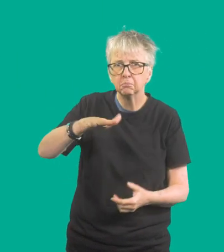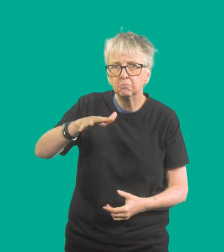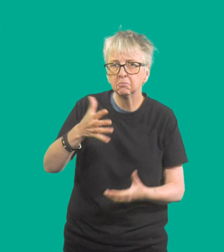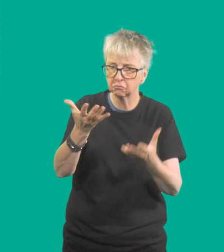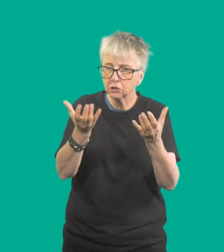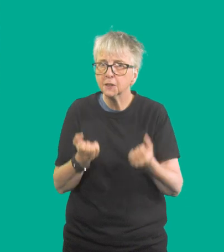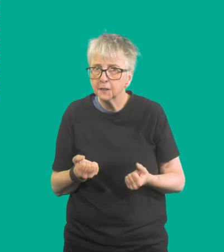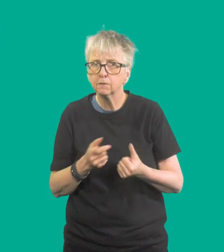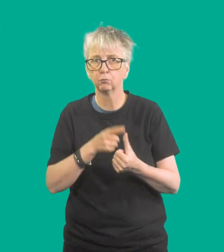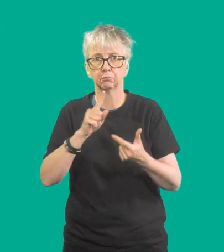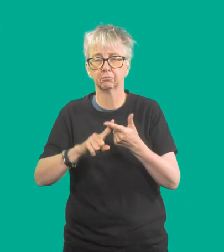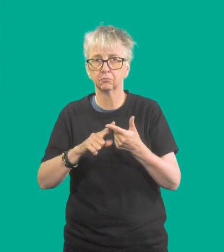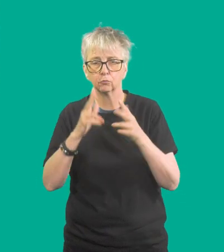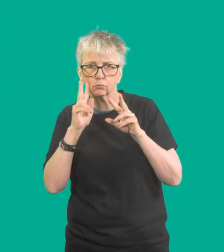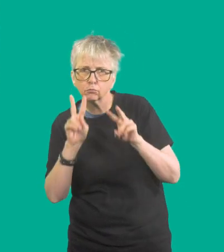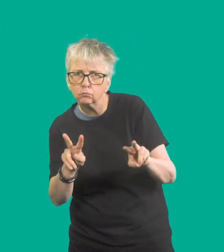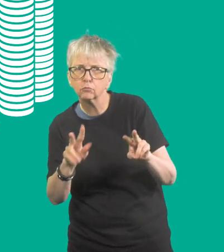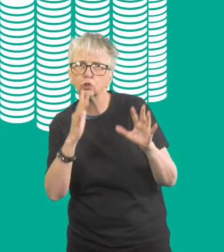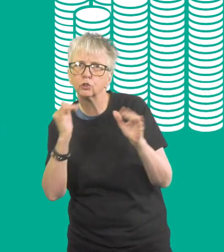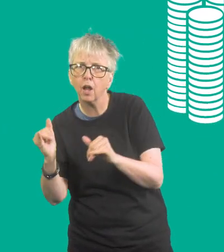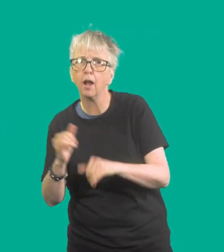cost estimated by the provider.